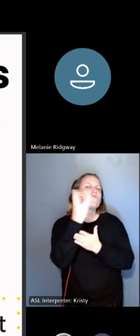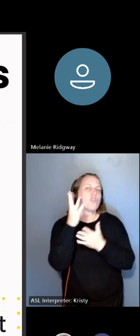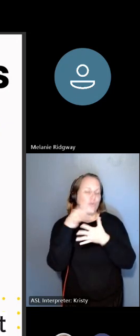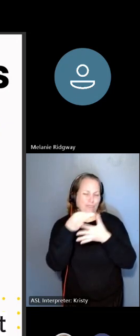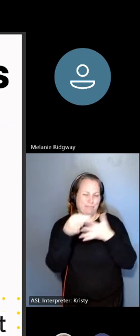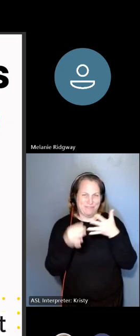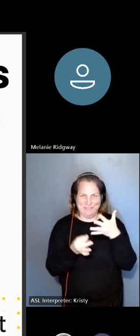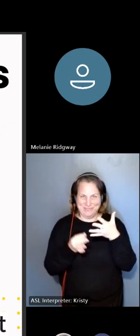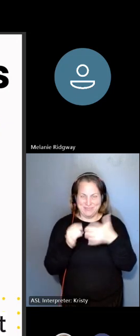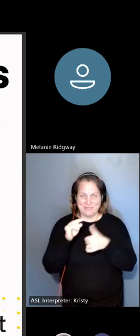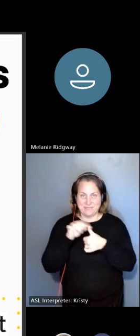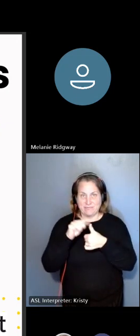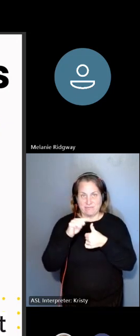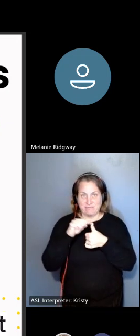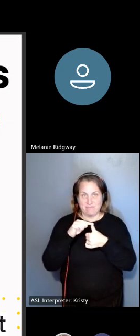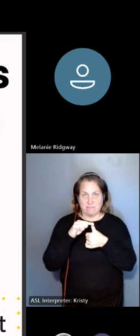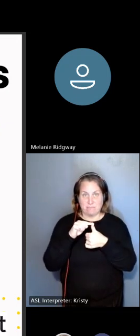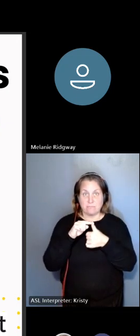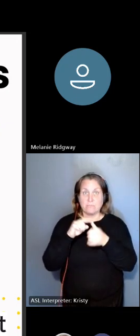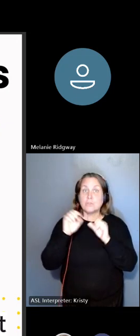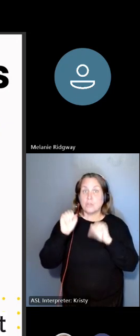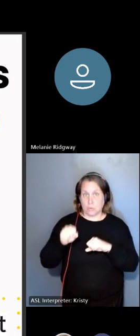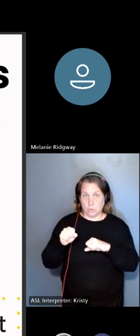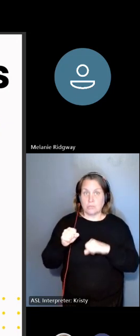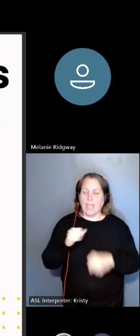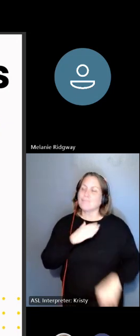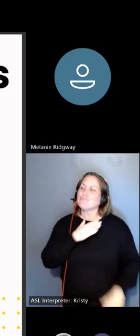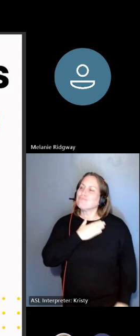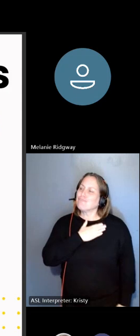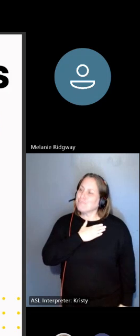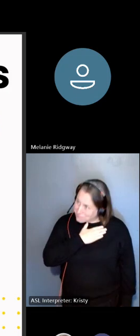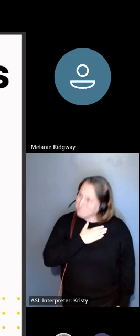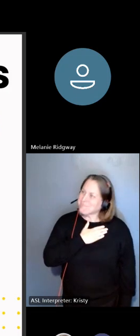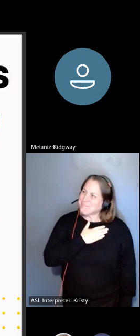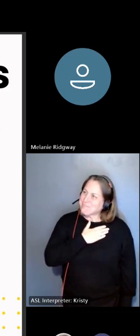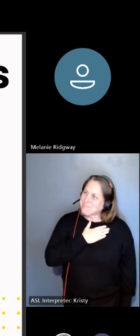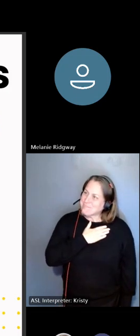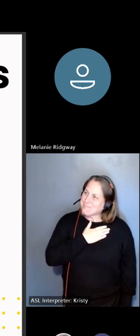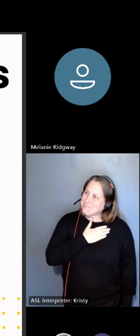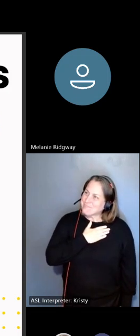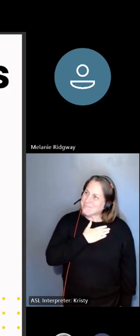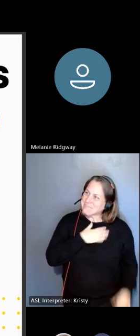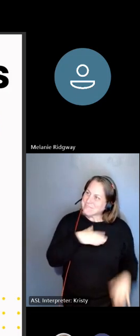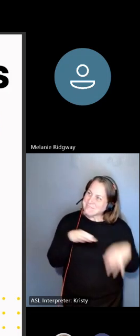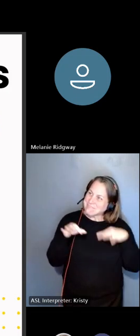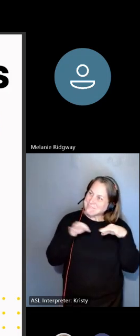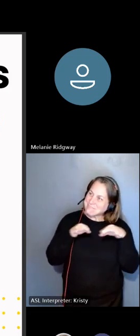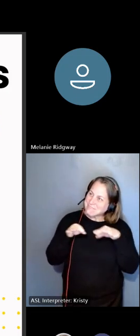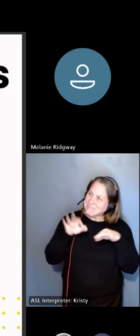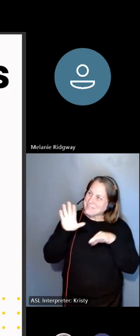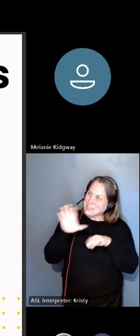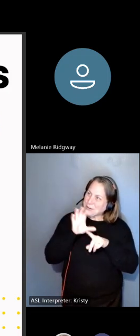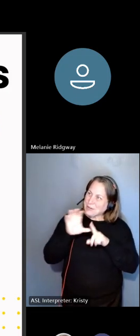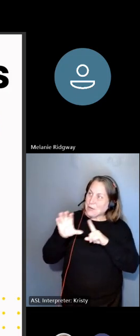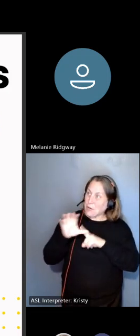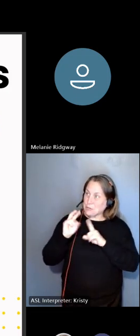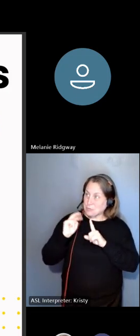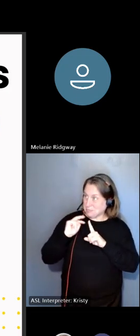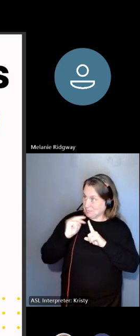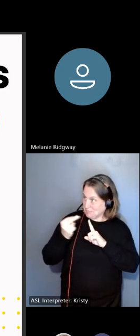You can place your right hand over your heart and briefly explain your cultural view.